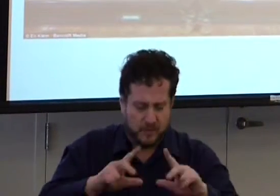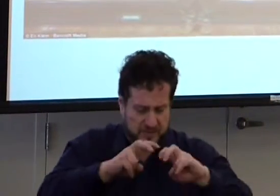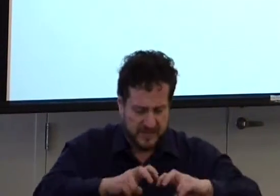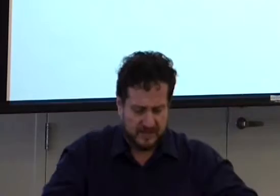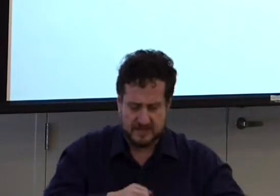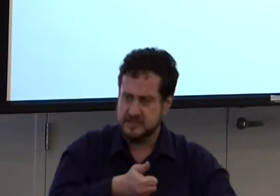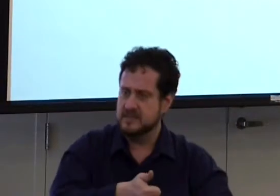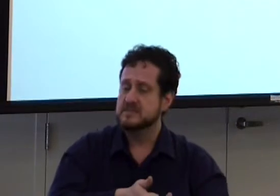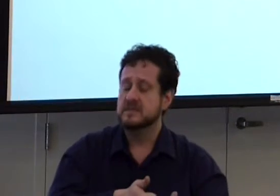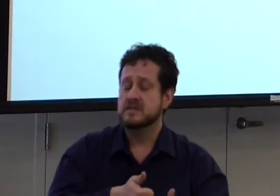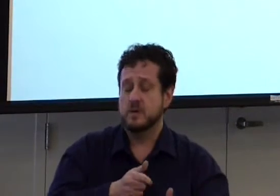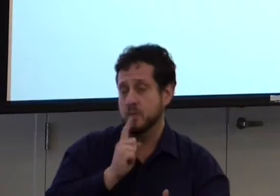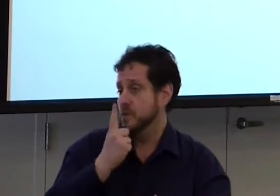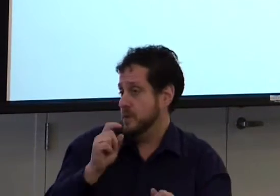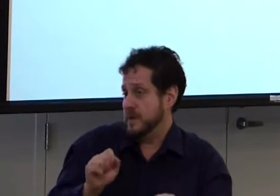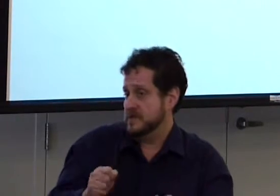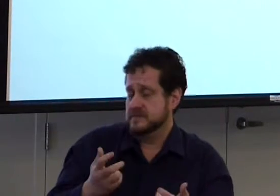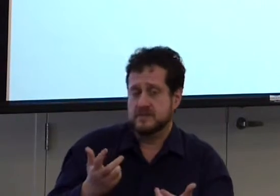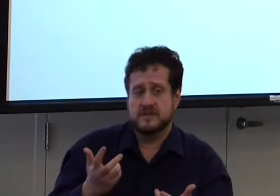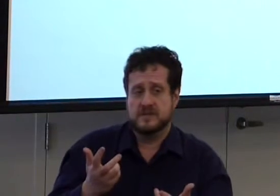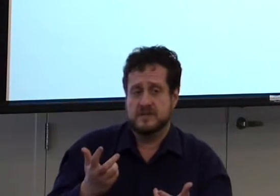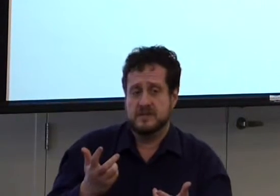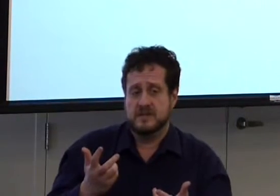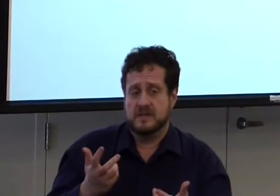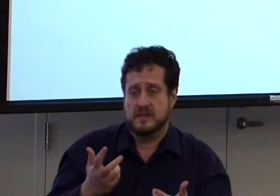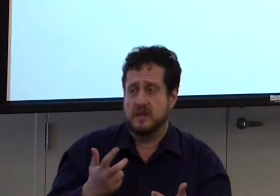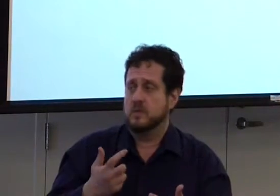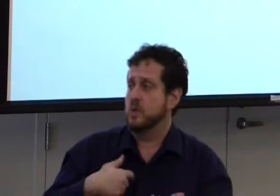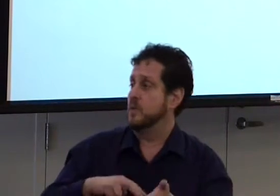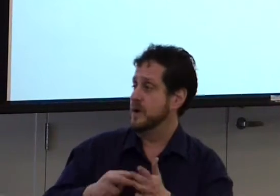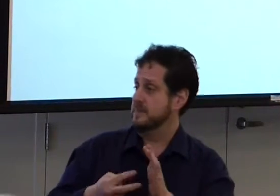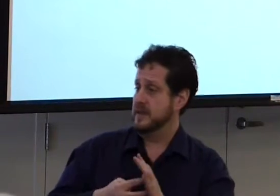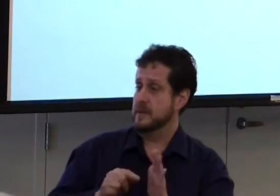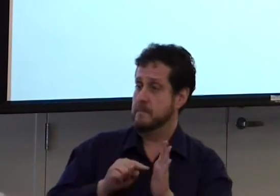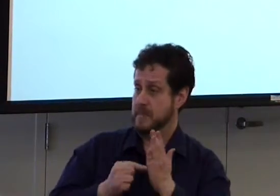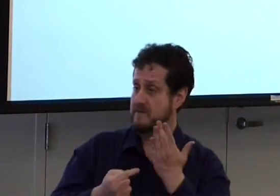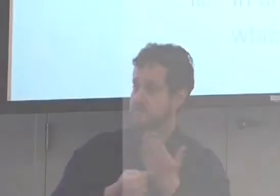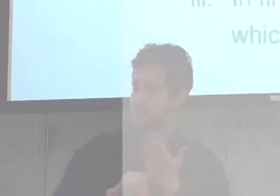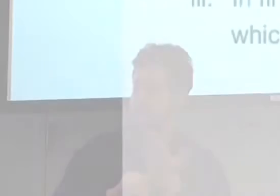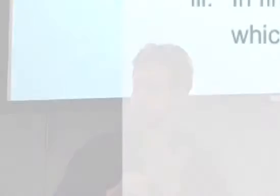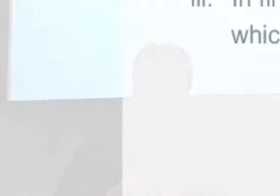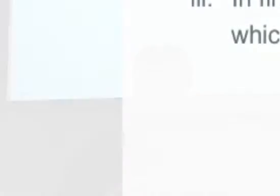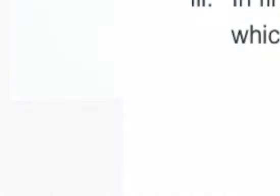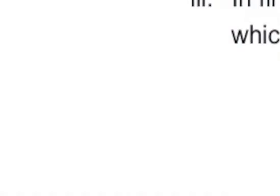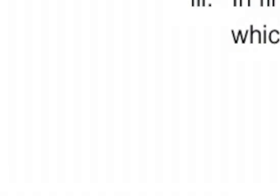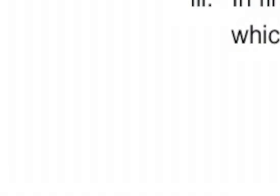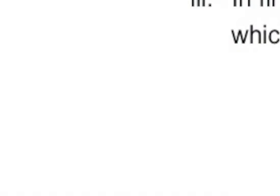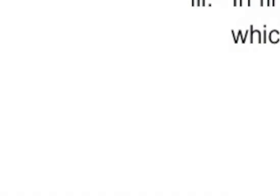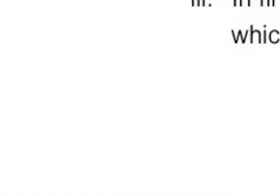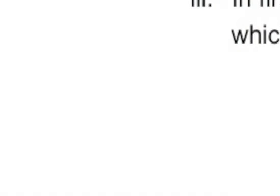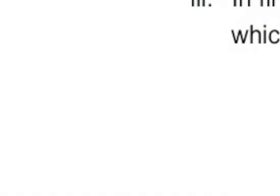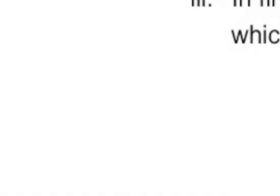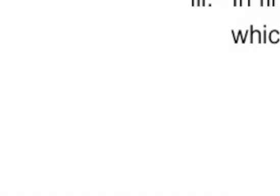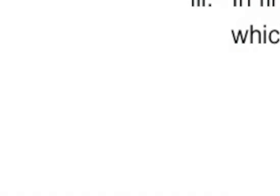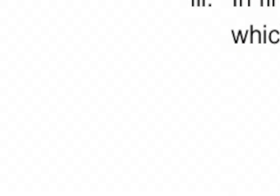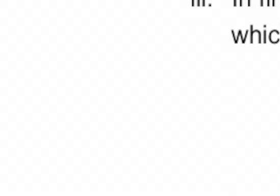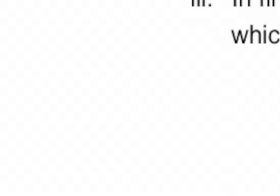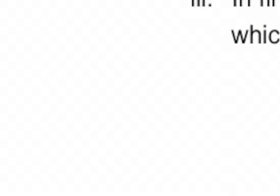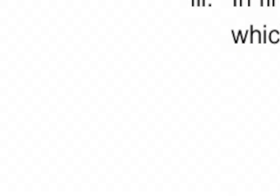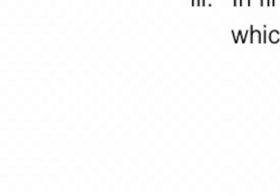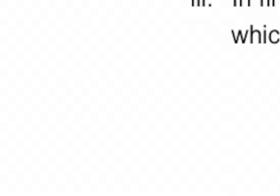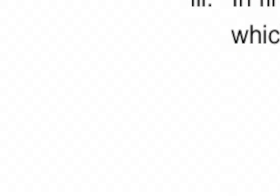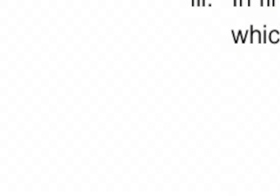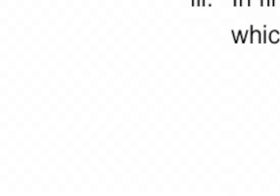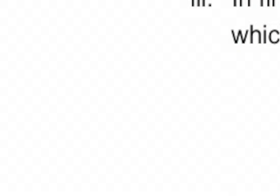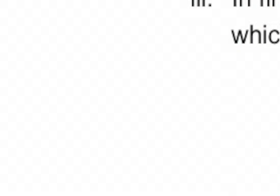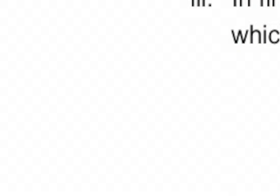se, is that what I'm referring to here as metaphors are in fact instances of polysemy. That a